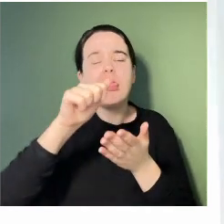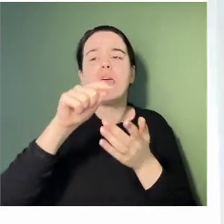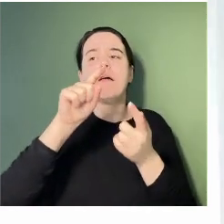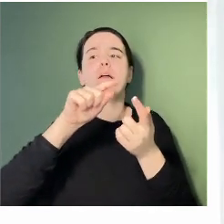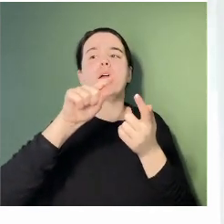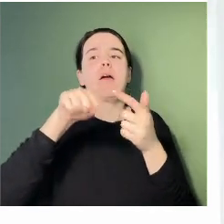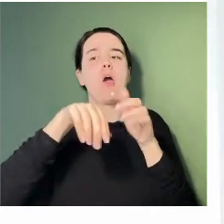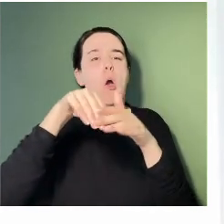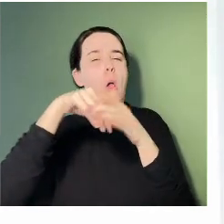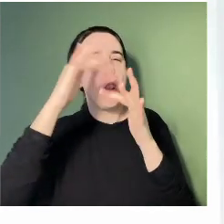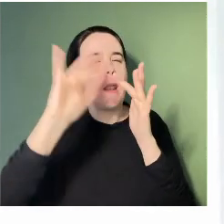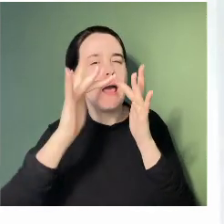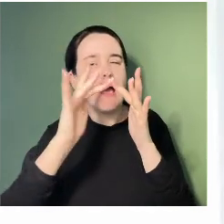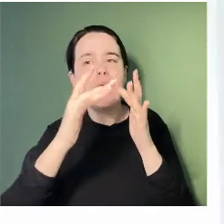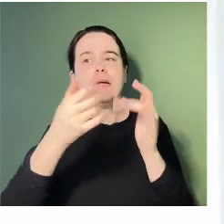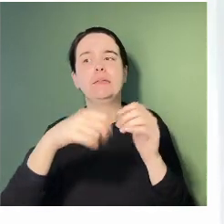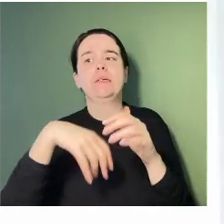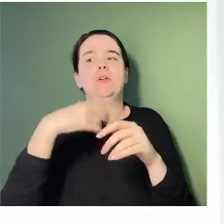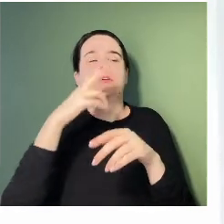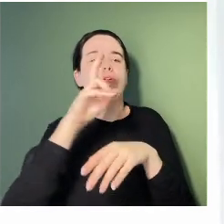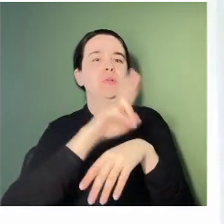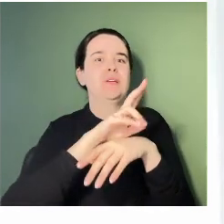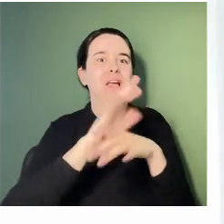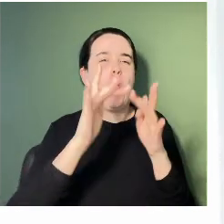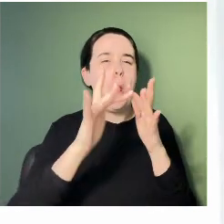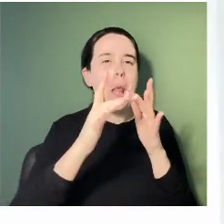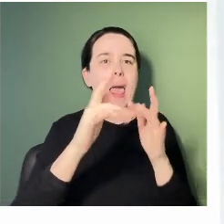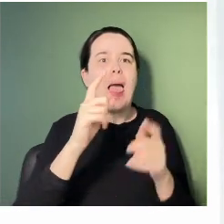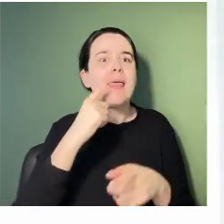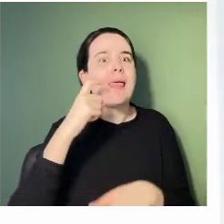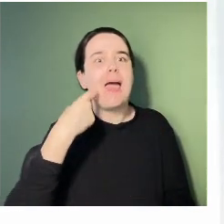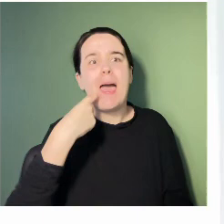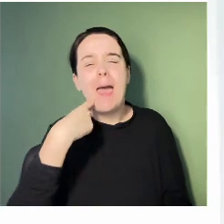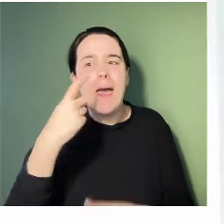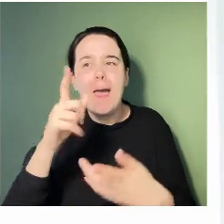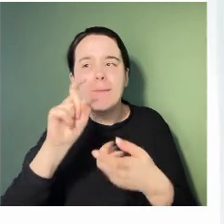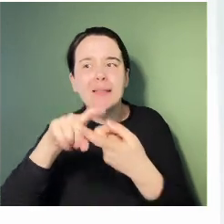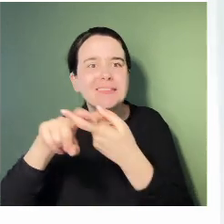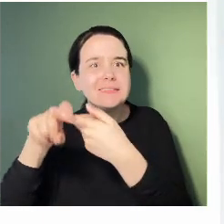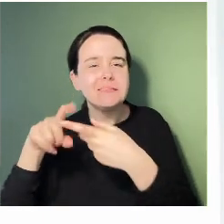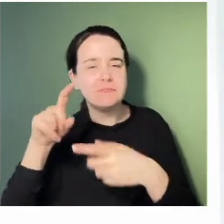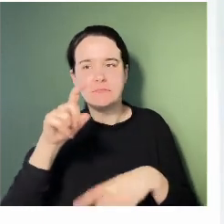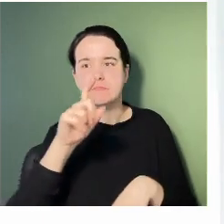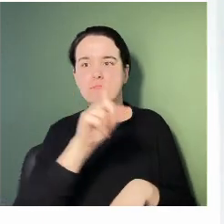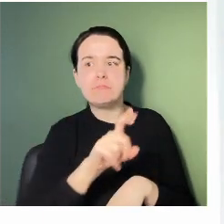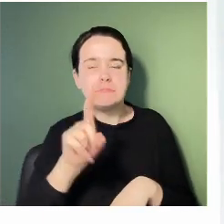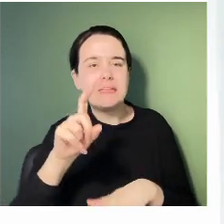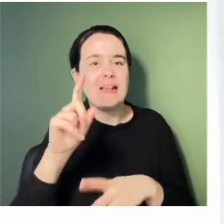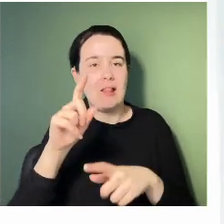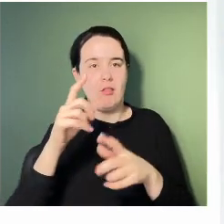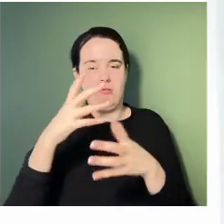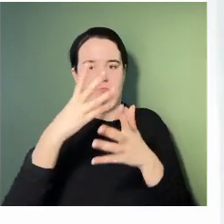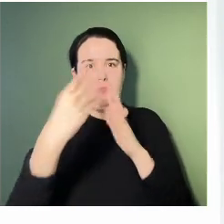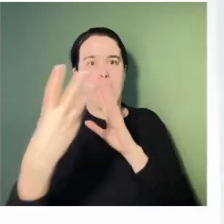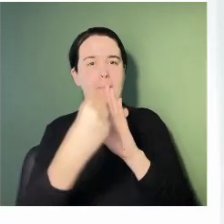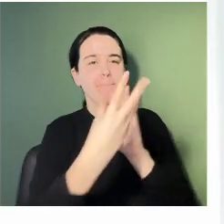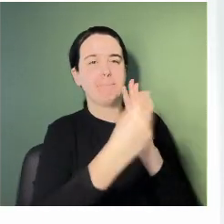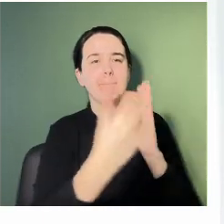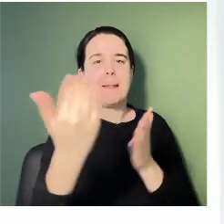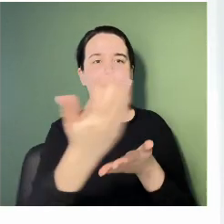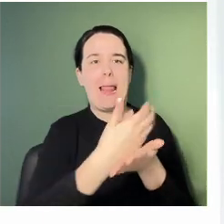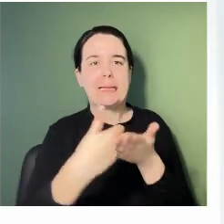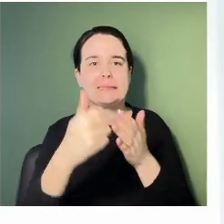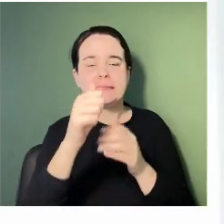on online habits, or even companies that actually collect the data from online. So in our project,